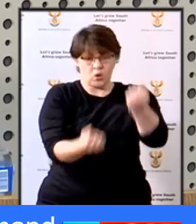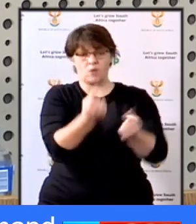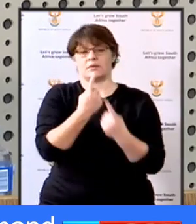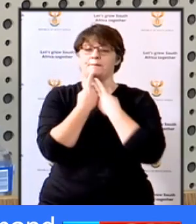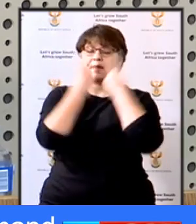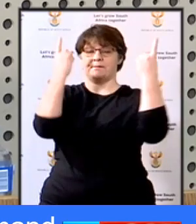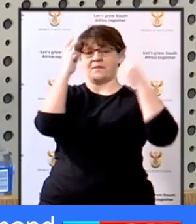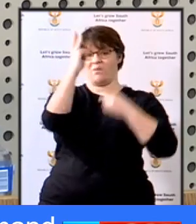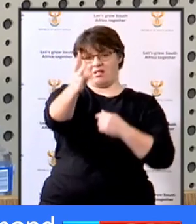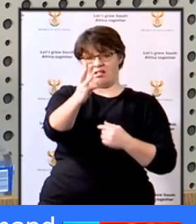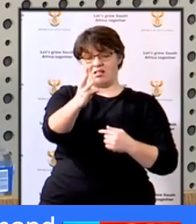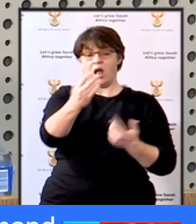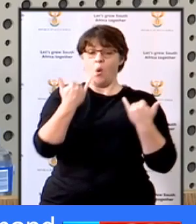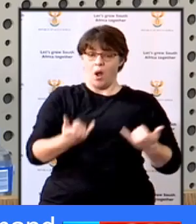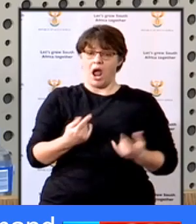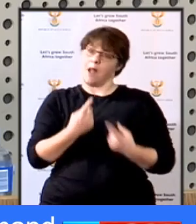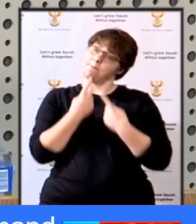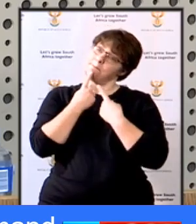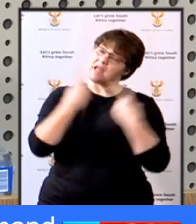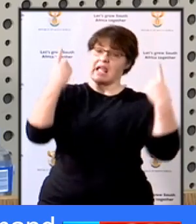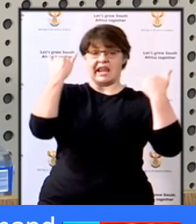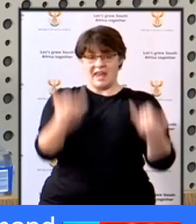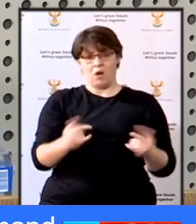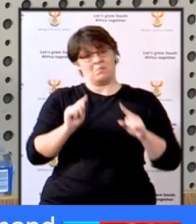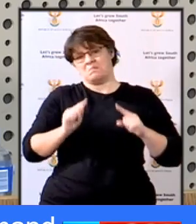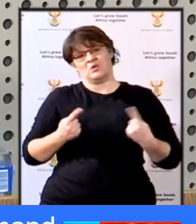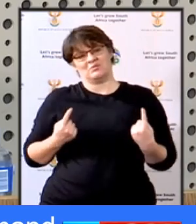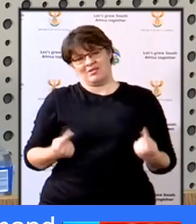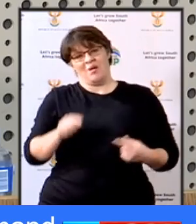matter is in court as we speak.